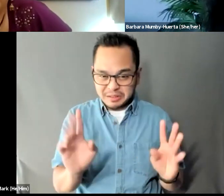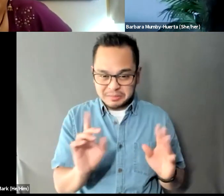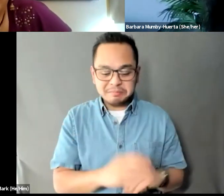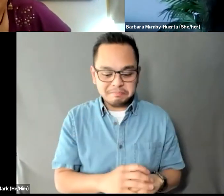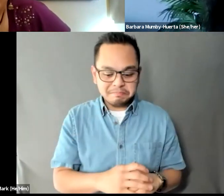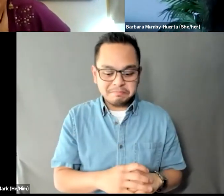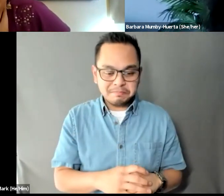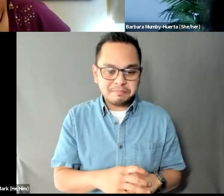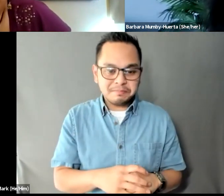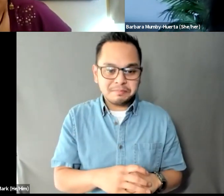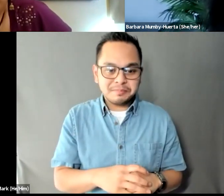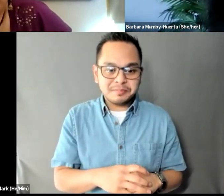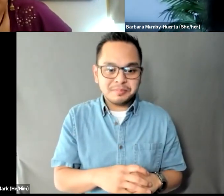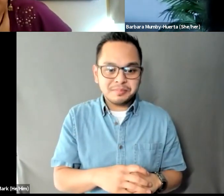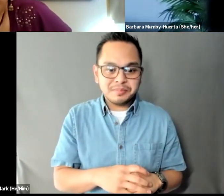anything.